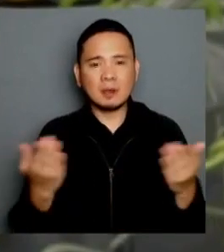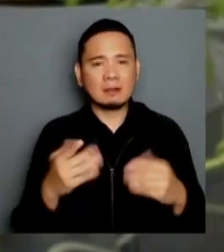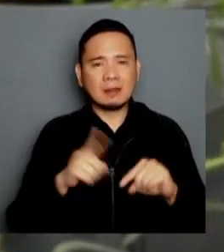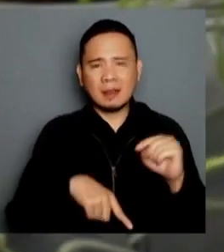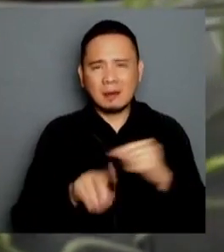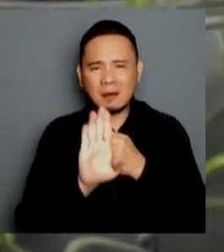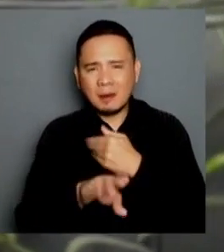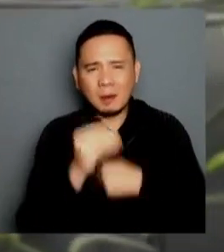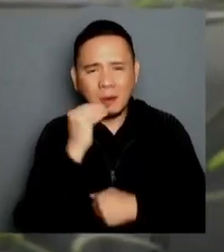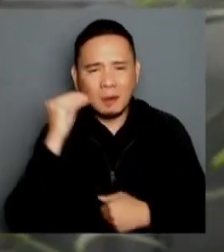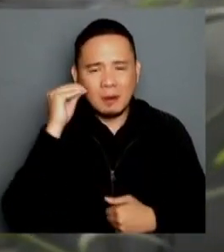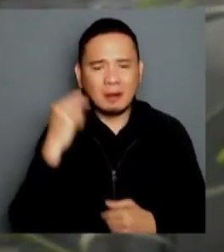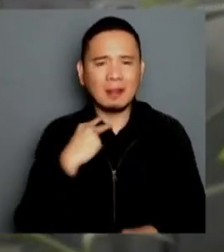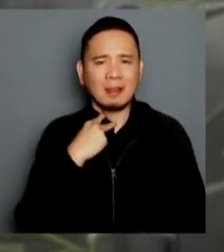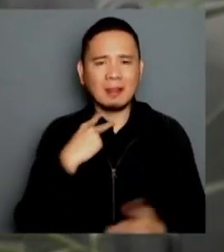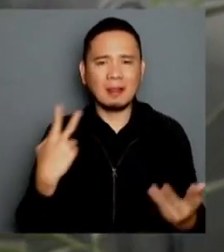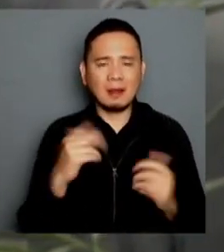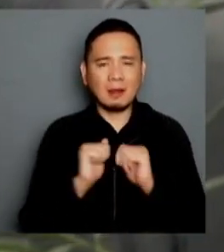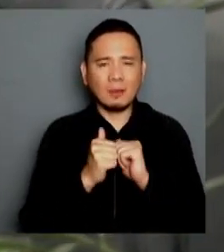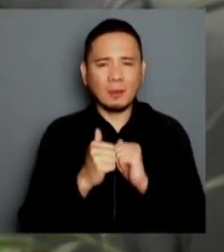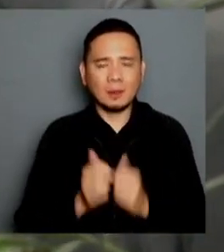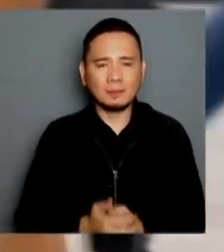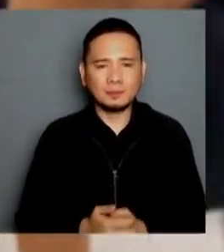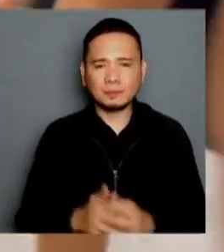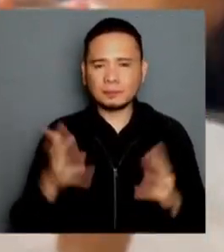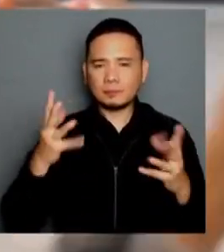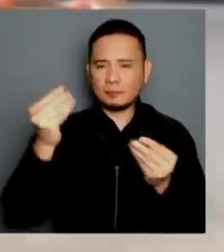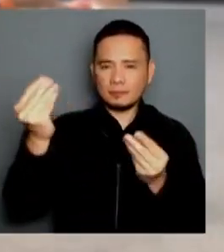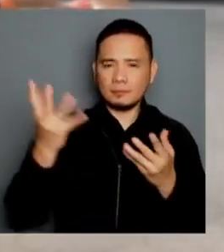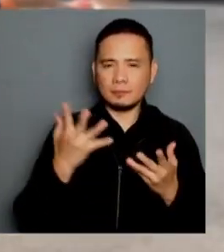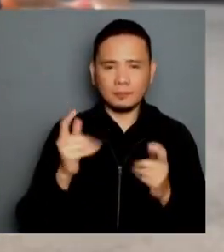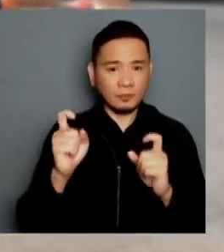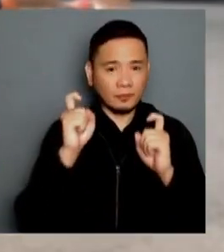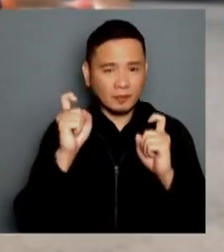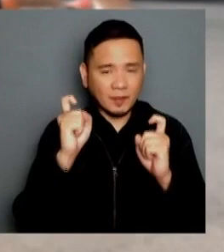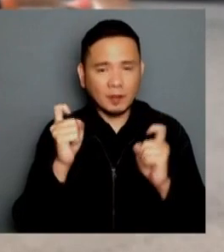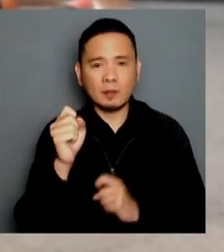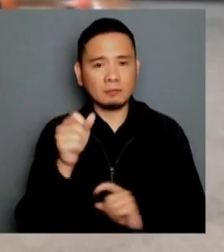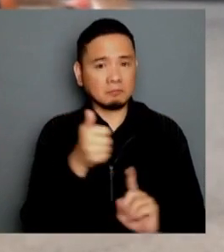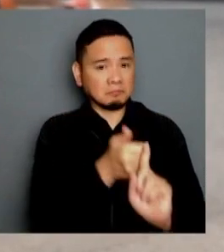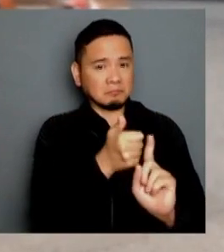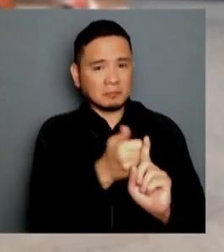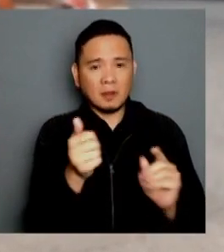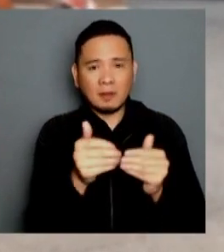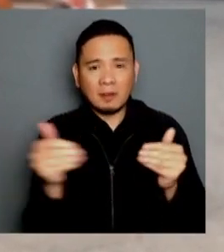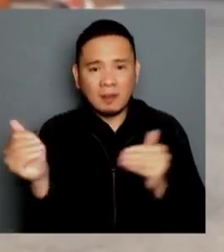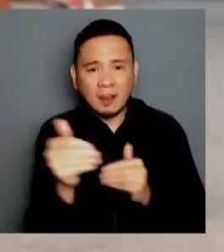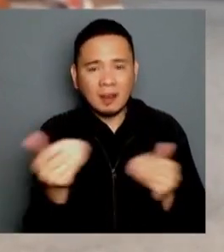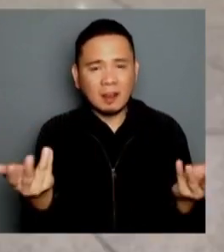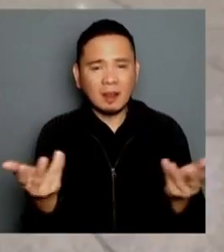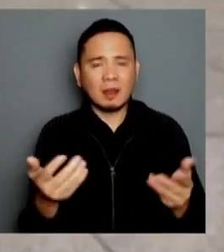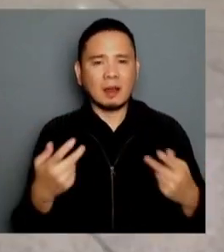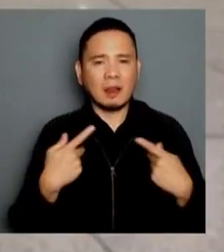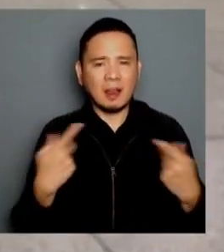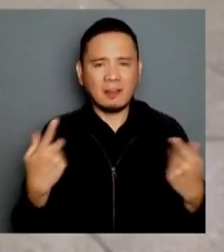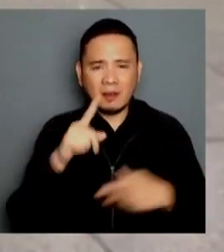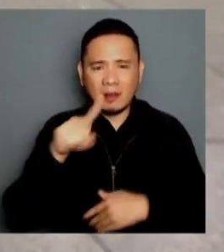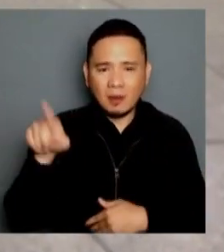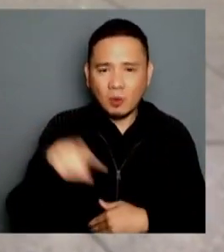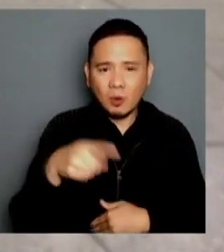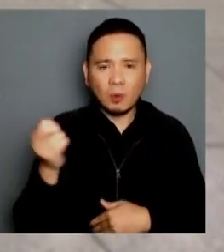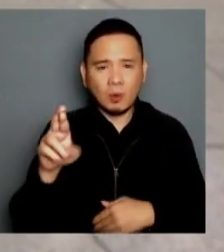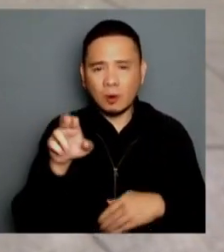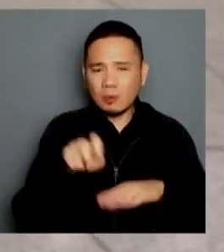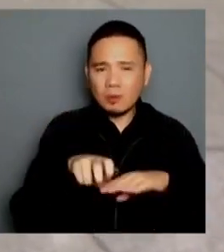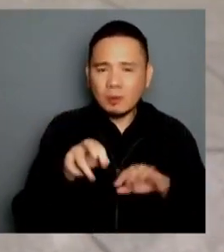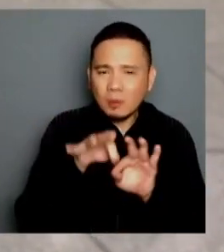some stranded passengers, no one informed them immediately that their flights were delayed or cancelled and no assistance was provided to them. They have used all